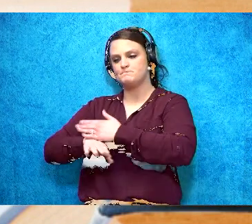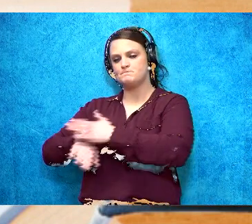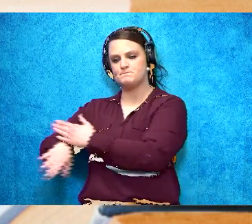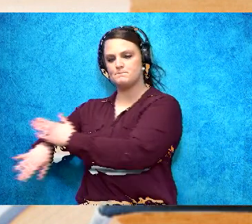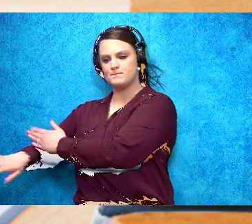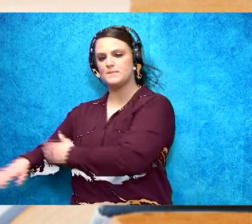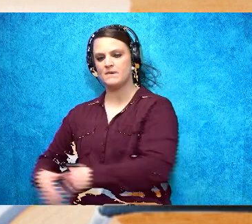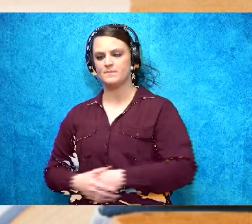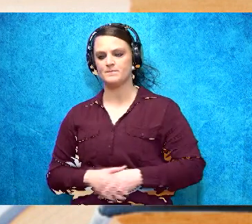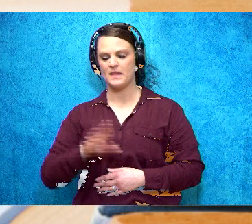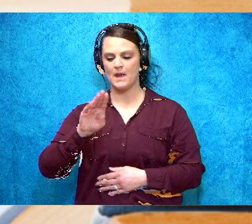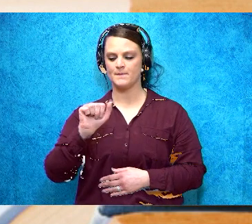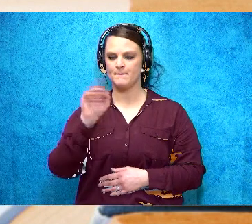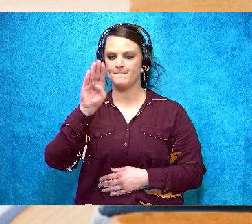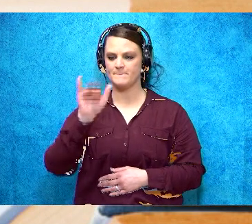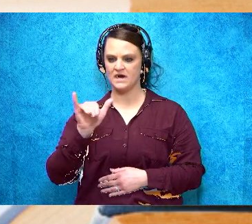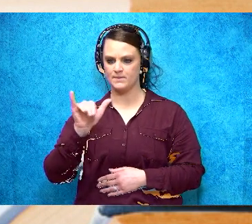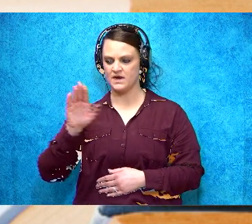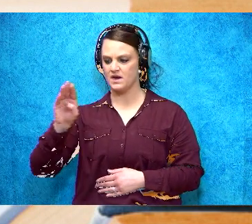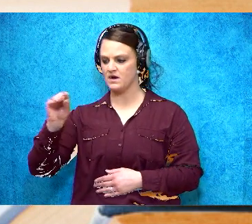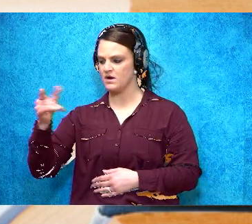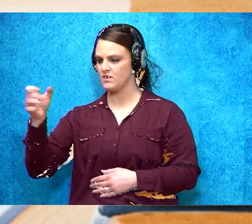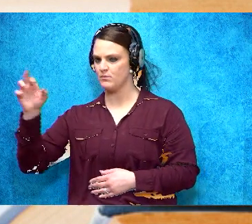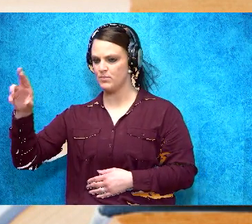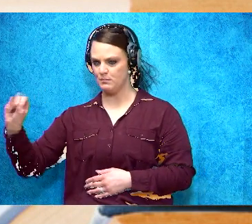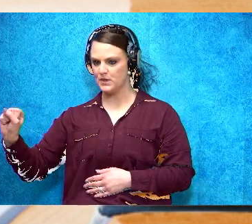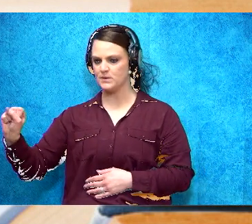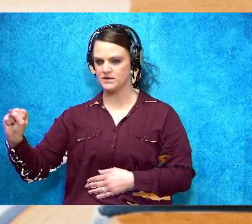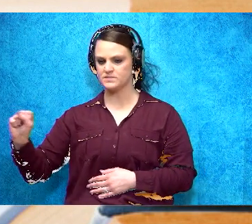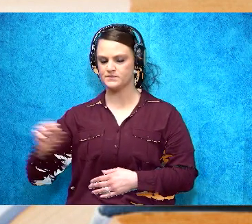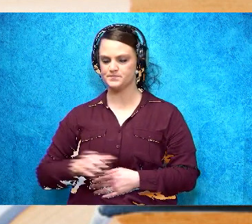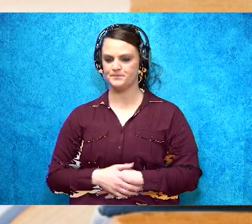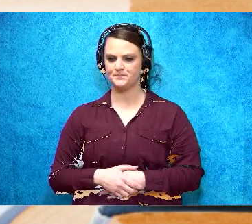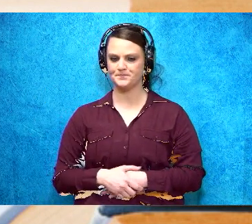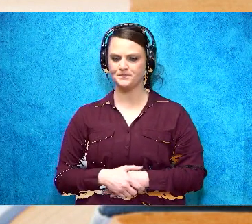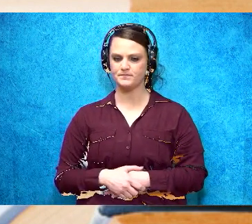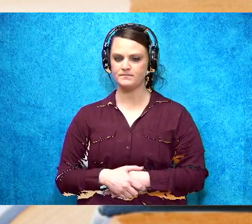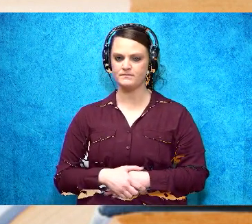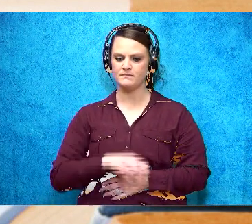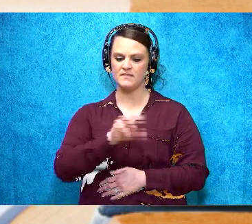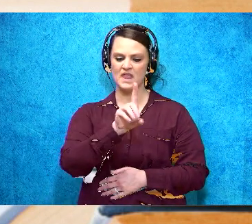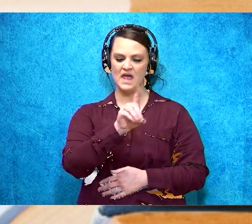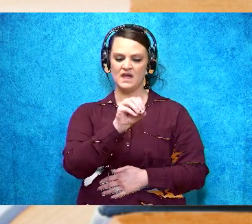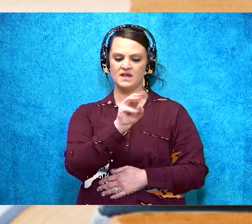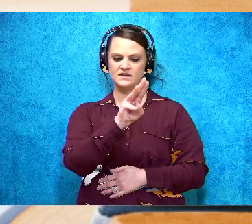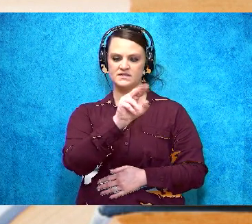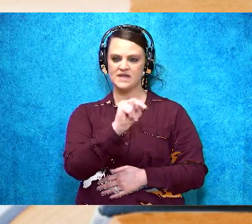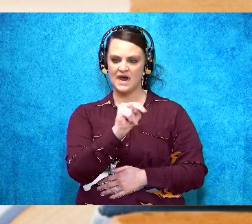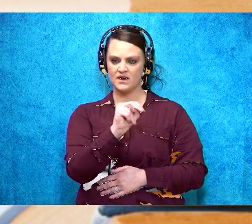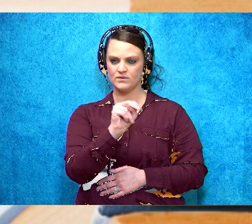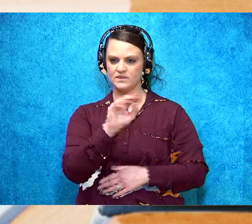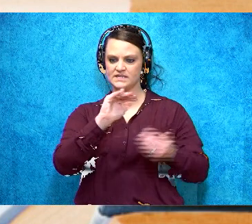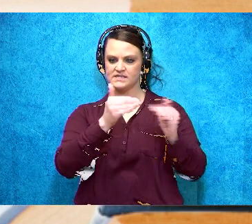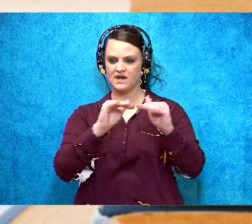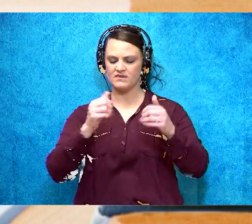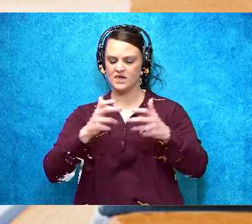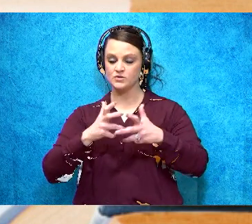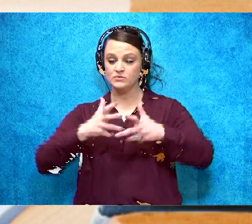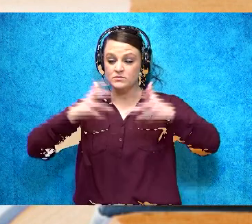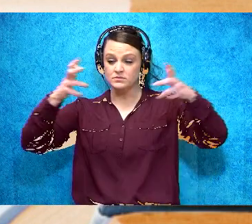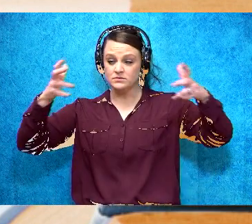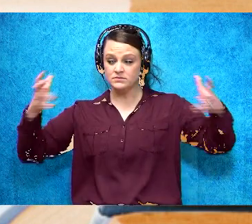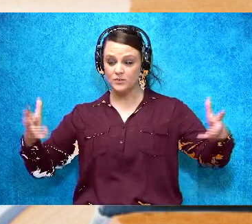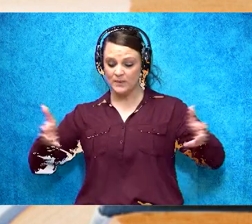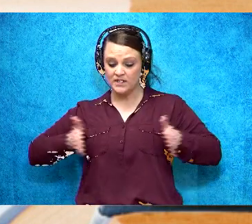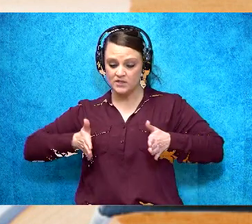generation. Wrote this little sentence. Downtown has too many unidirectional streets. My husband